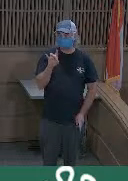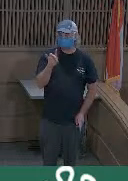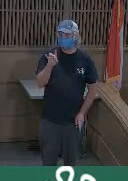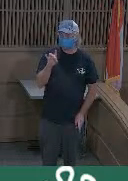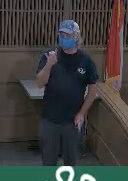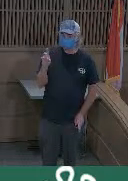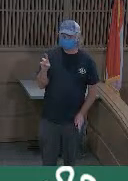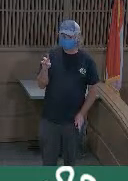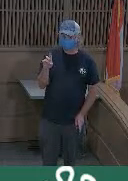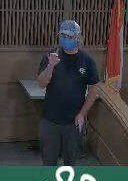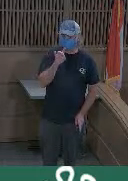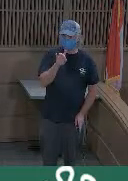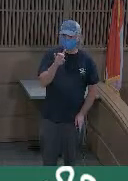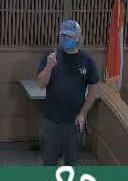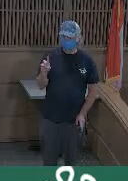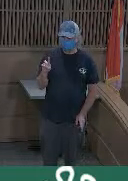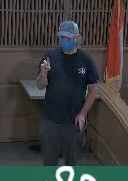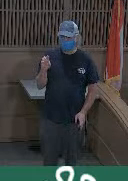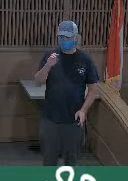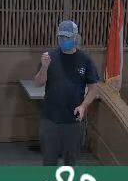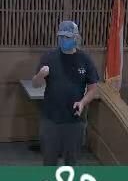been vaccinated and 13%